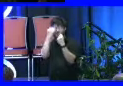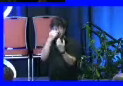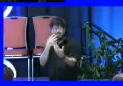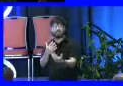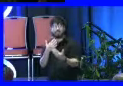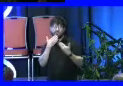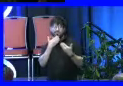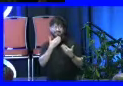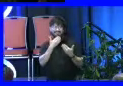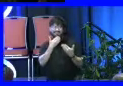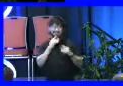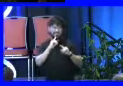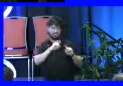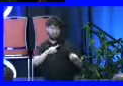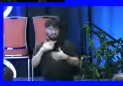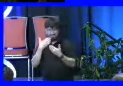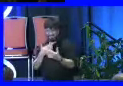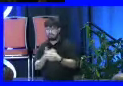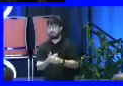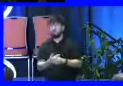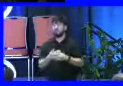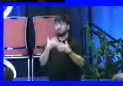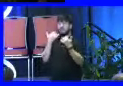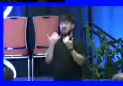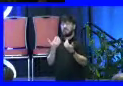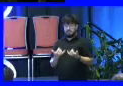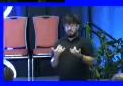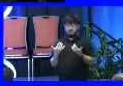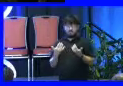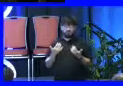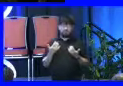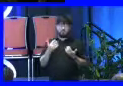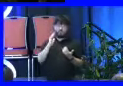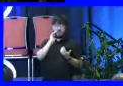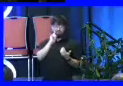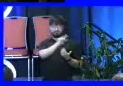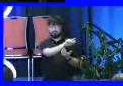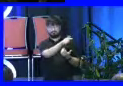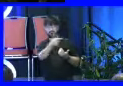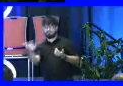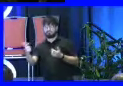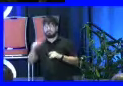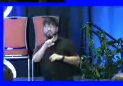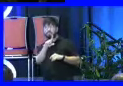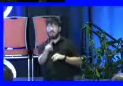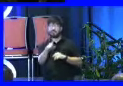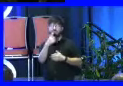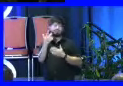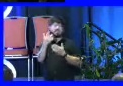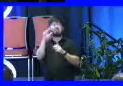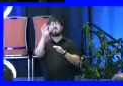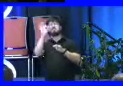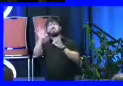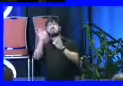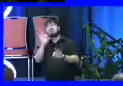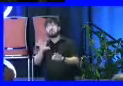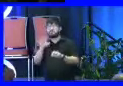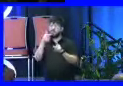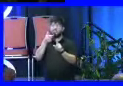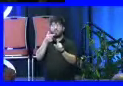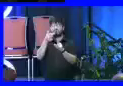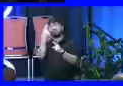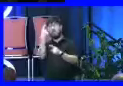answers. So now I'm going to ask each of you to maybe list one or two of the biggest innovations